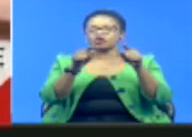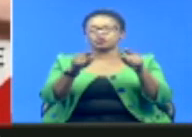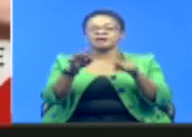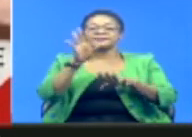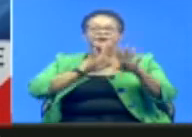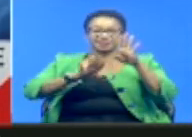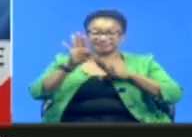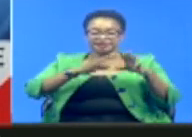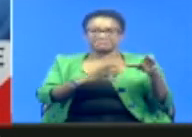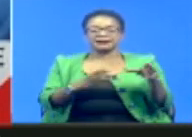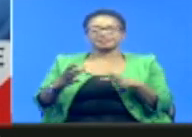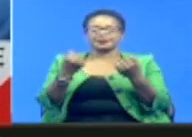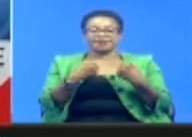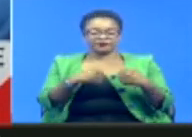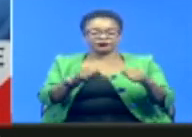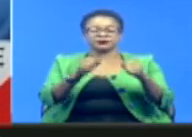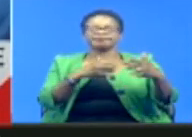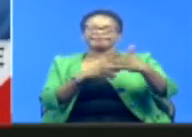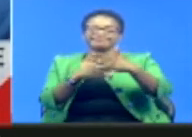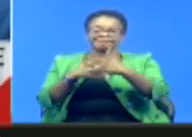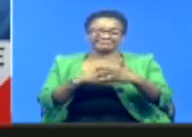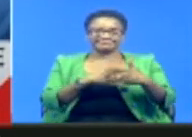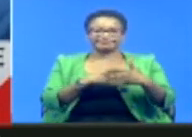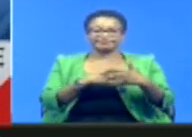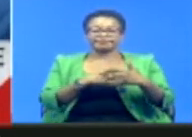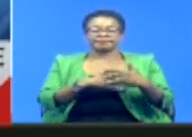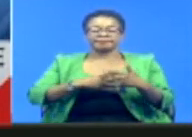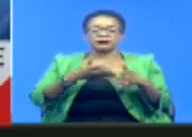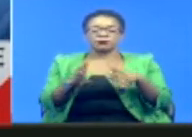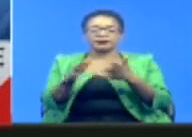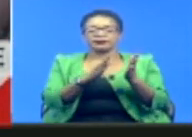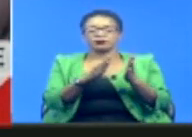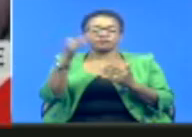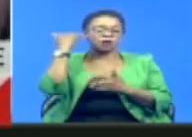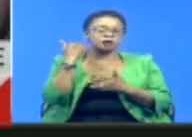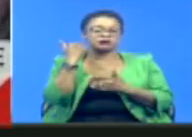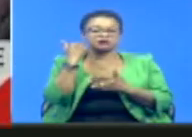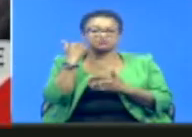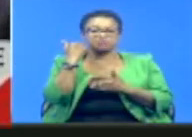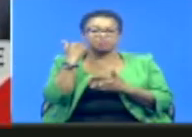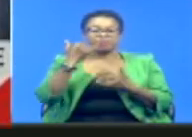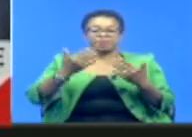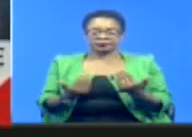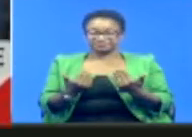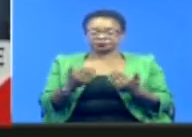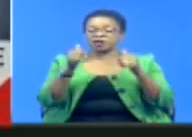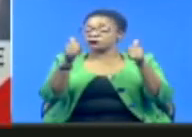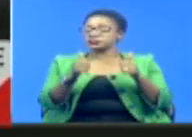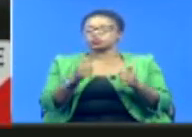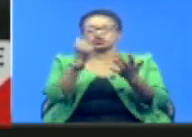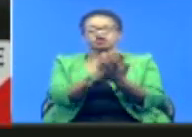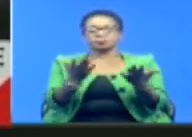party's efforts by putting roadblocks on its way in the form of court cases. A notice had been put in the